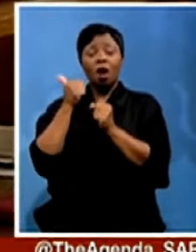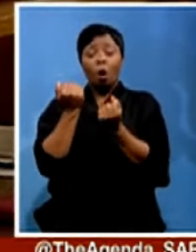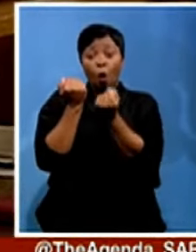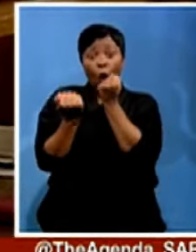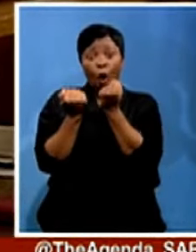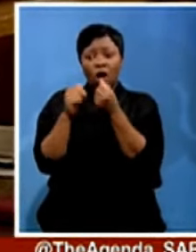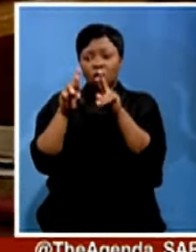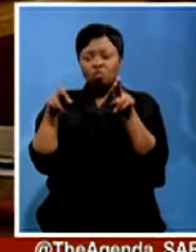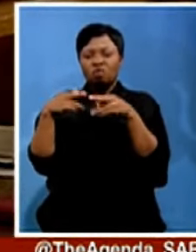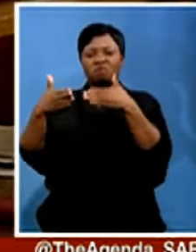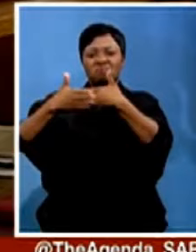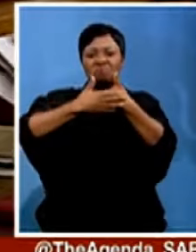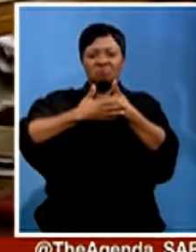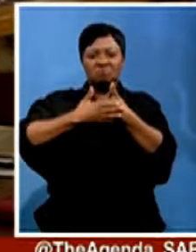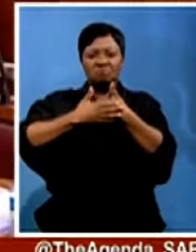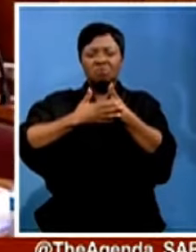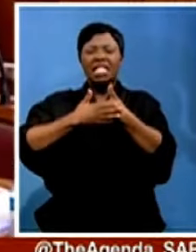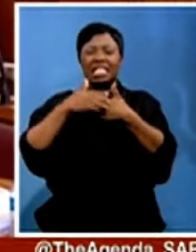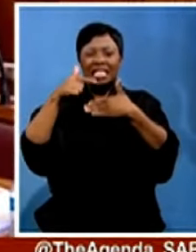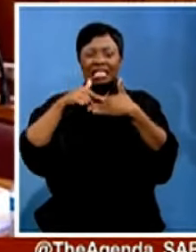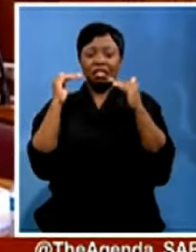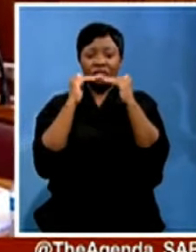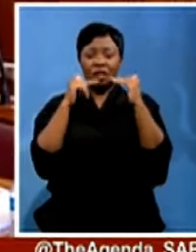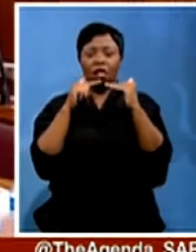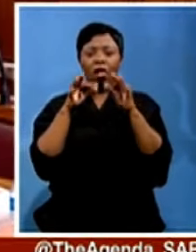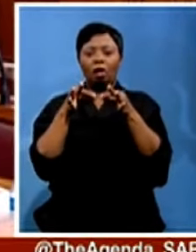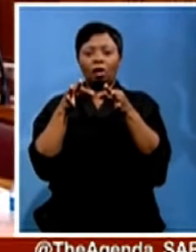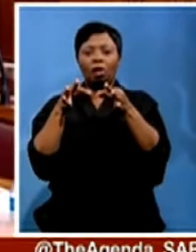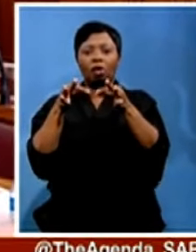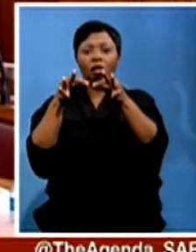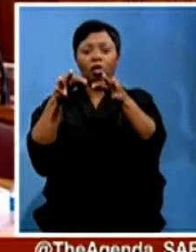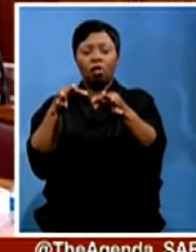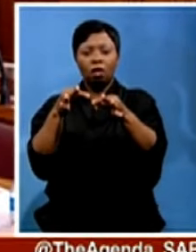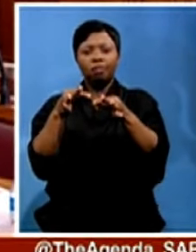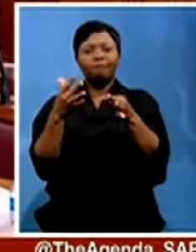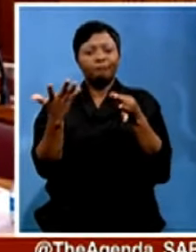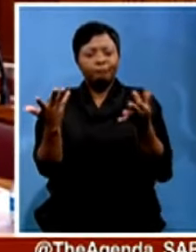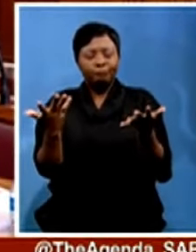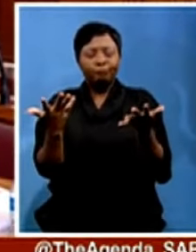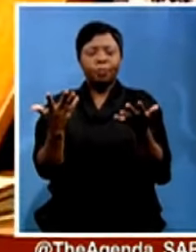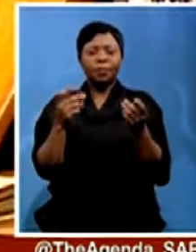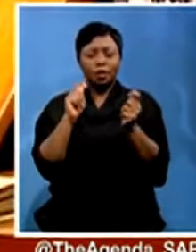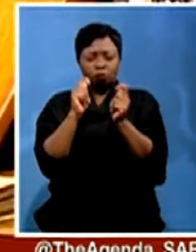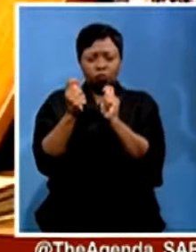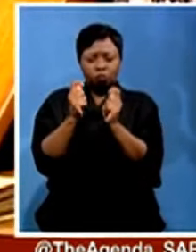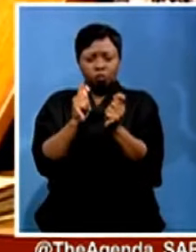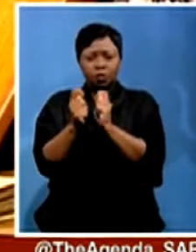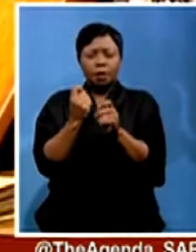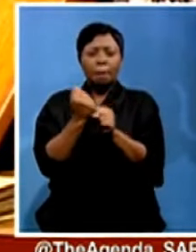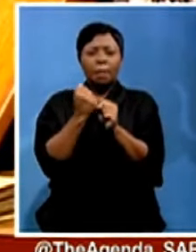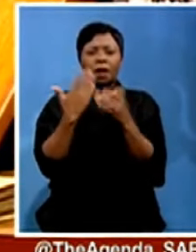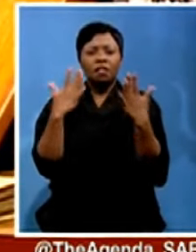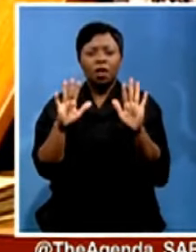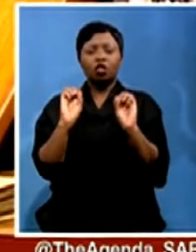delayed even further for many. As adjustments were made to start opening the country, the